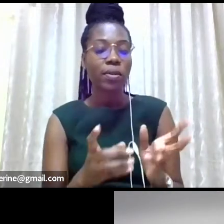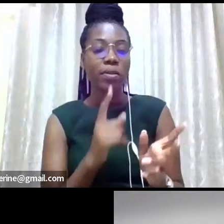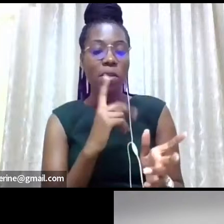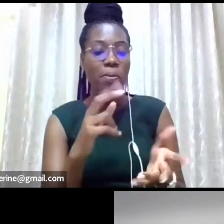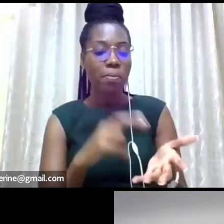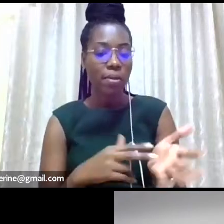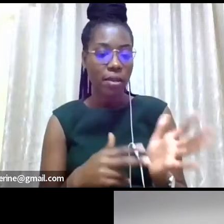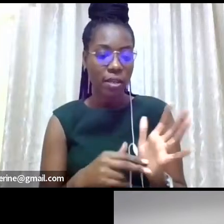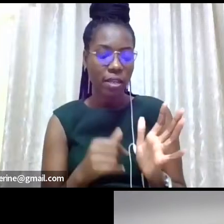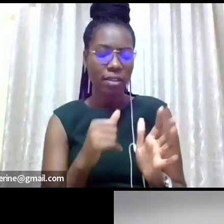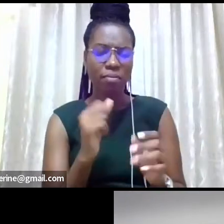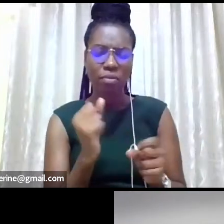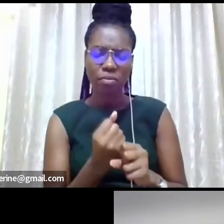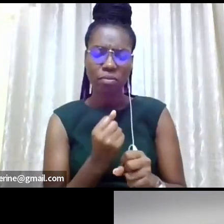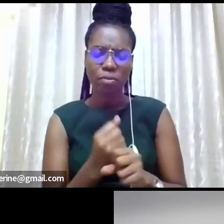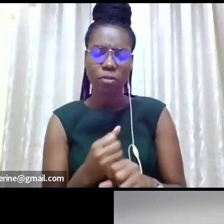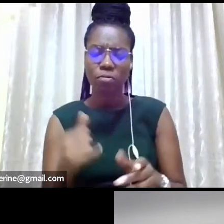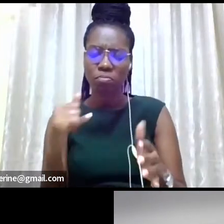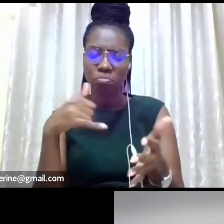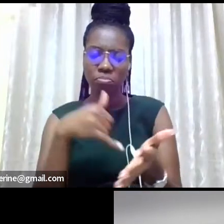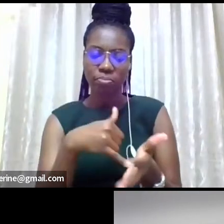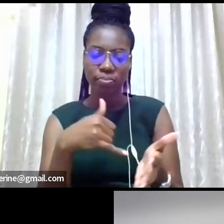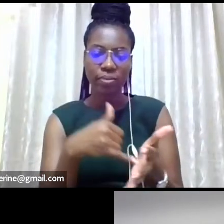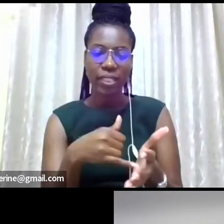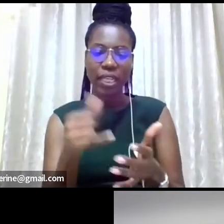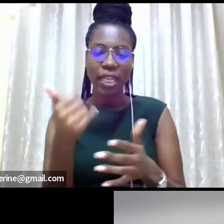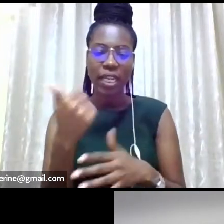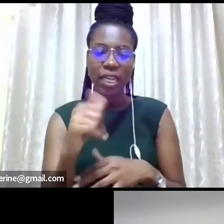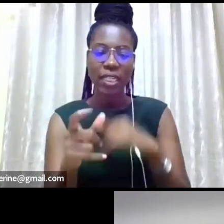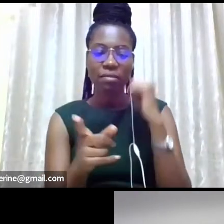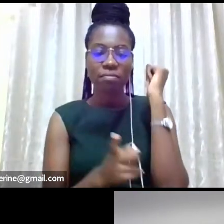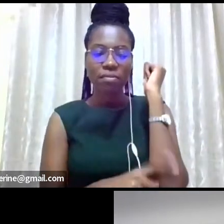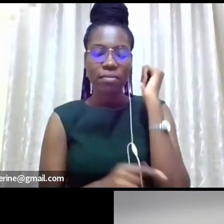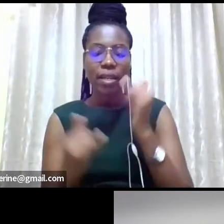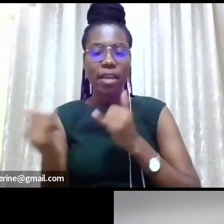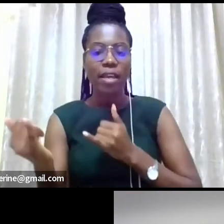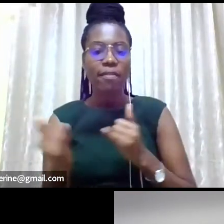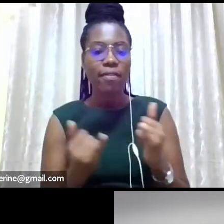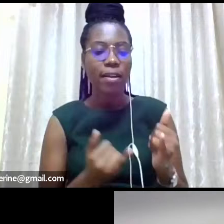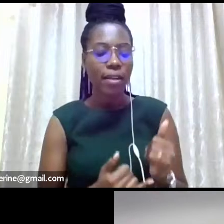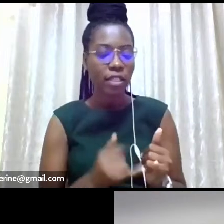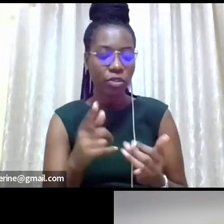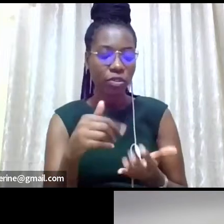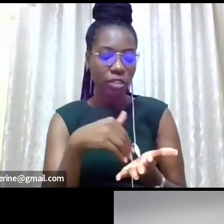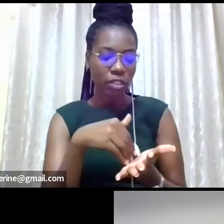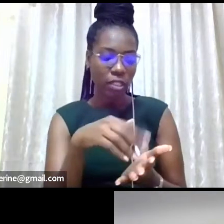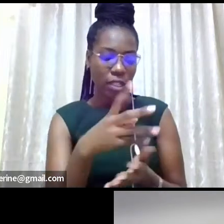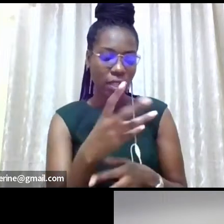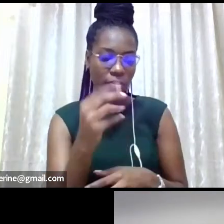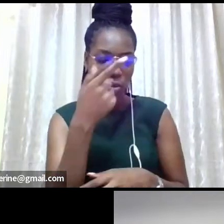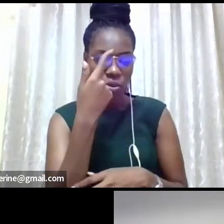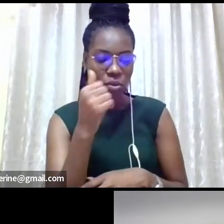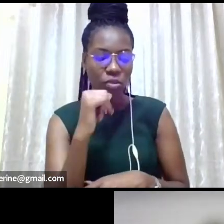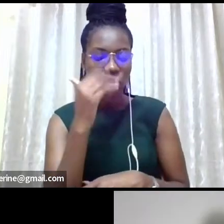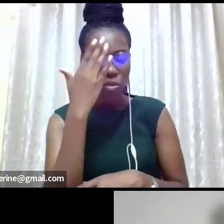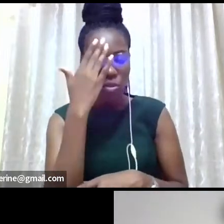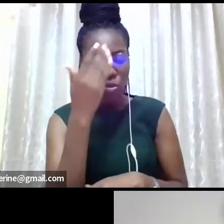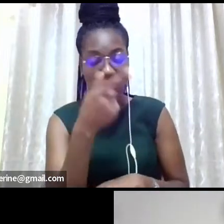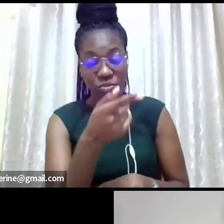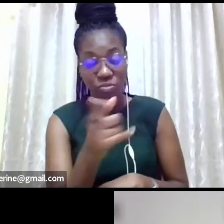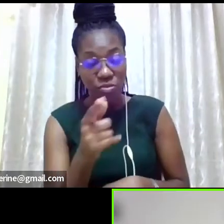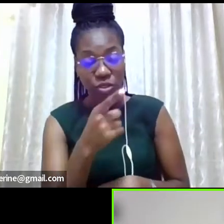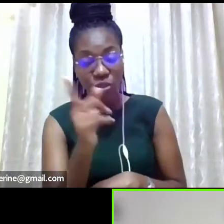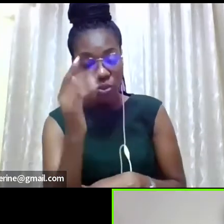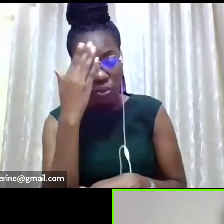attend any disciplinary case, any disciplinary invite that you send to them because they don't know you, you don't know them.